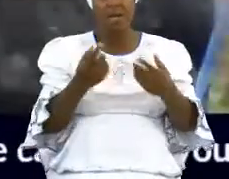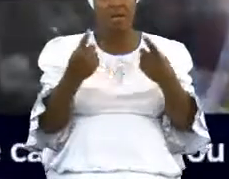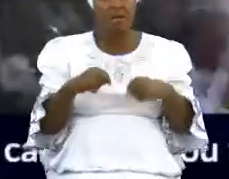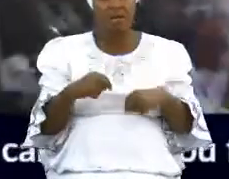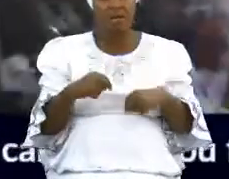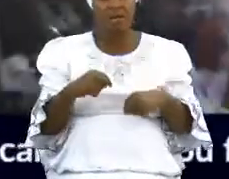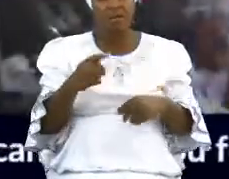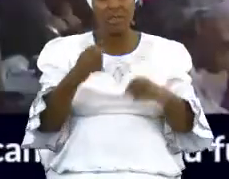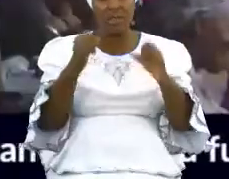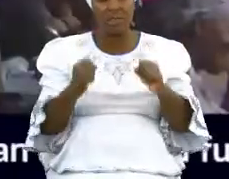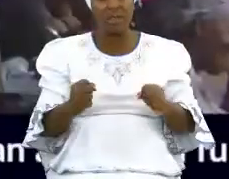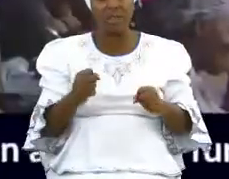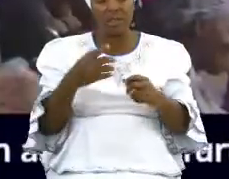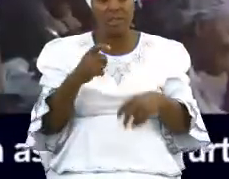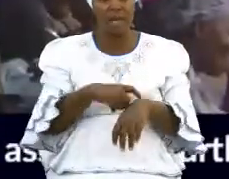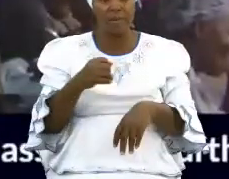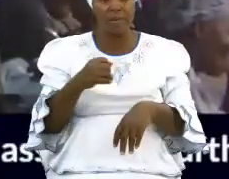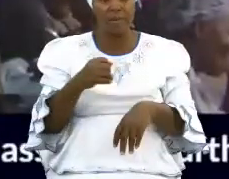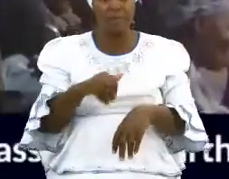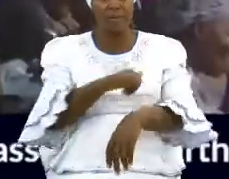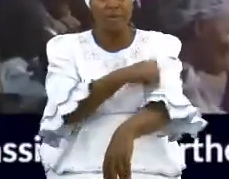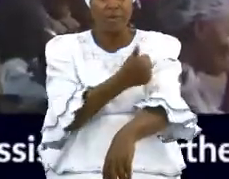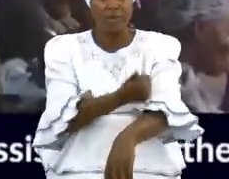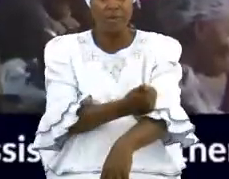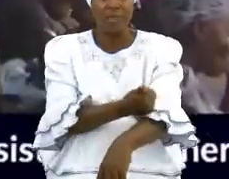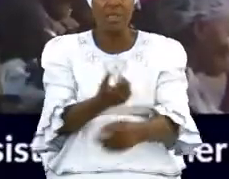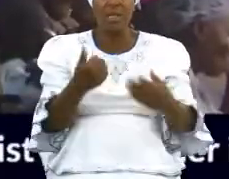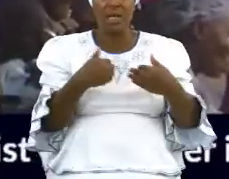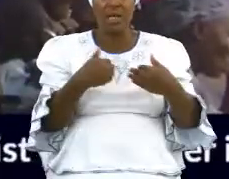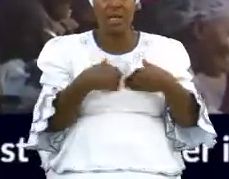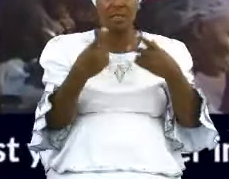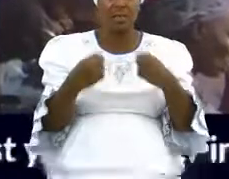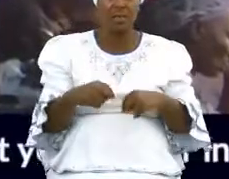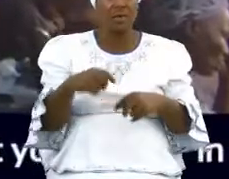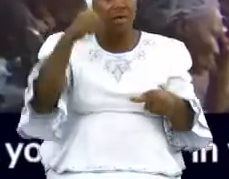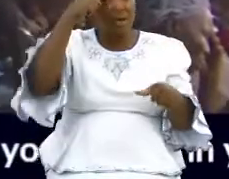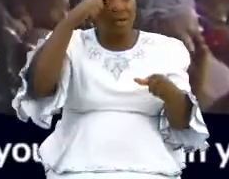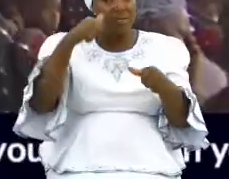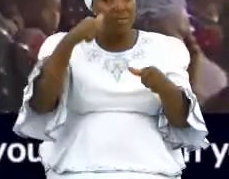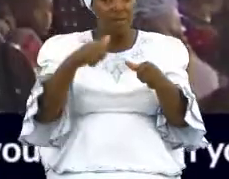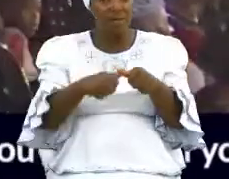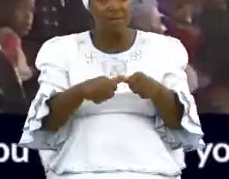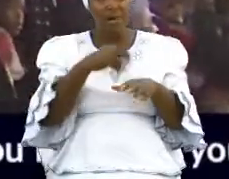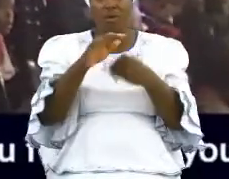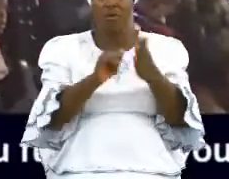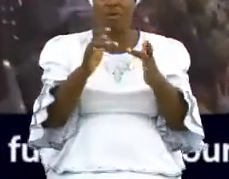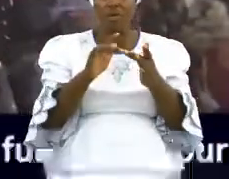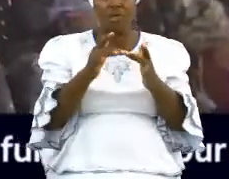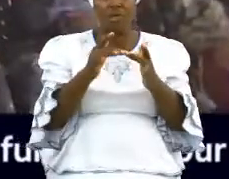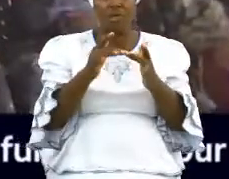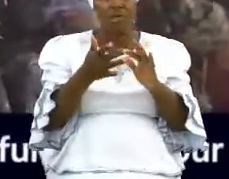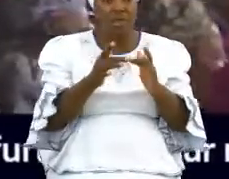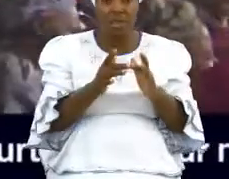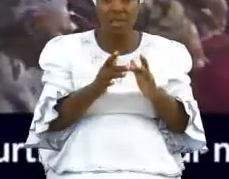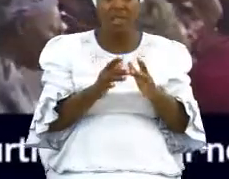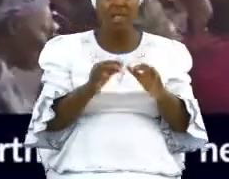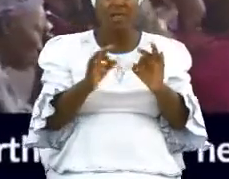of authority in your life has come. Remember those of you online, if you give your life to